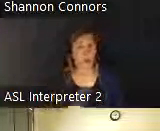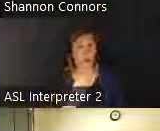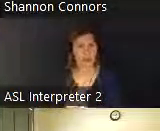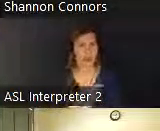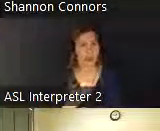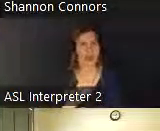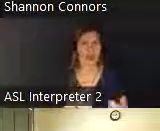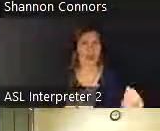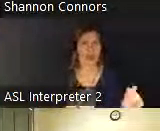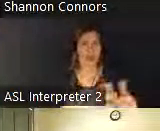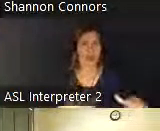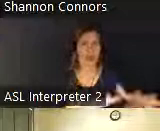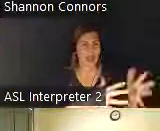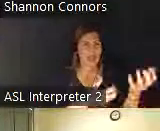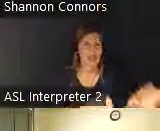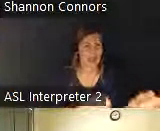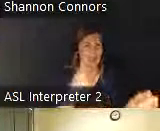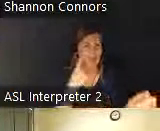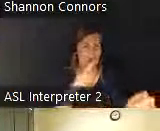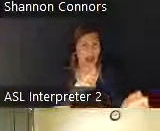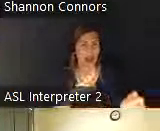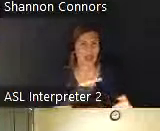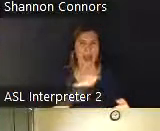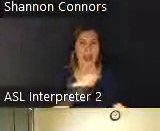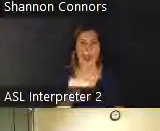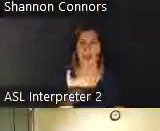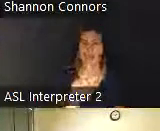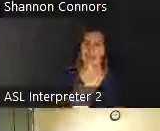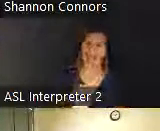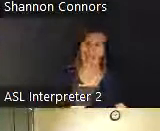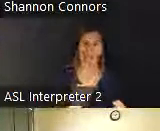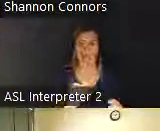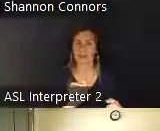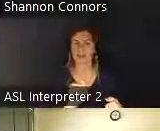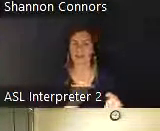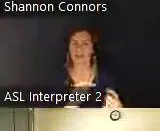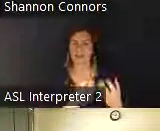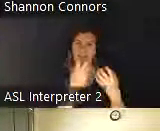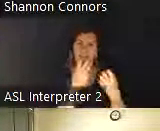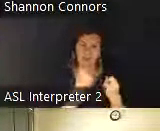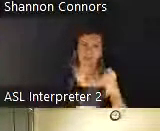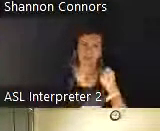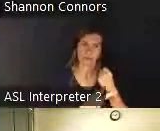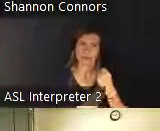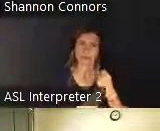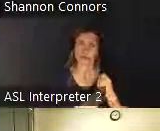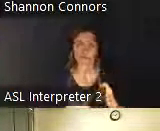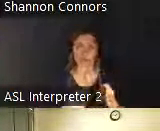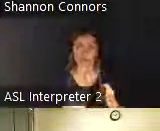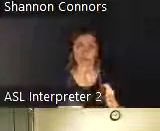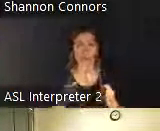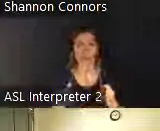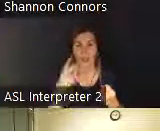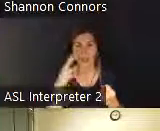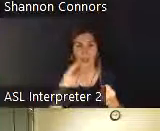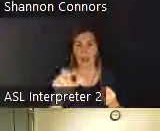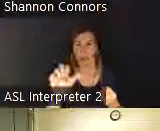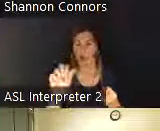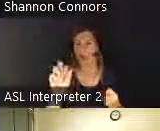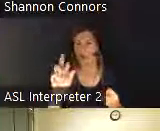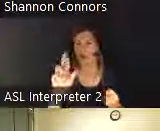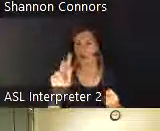to for habitat restoration and biodiversity, and particularly where she is looking at is Arctic grayling along a river.